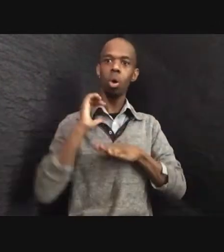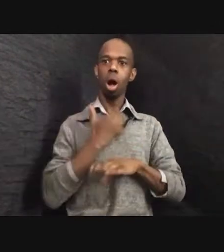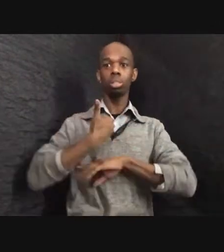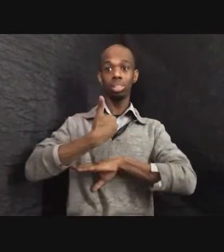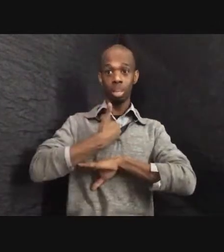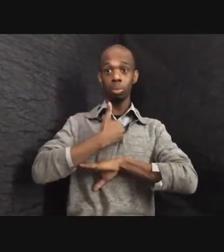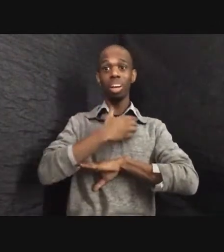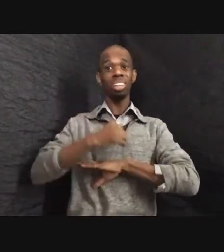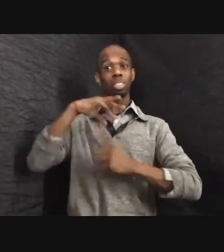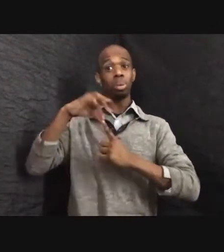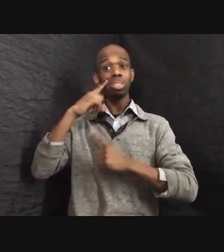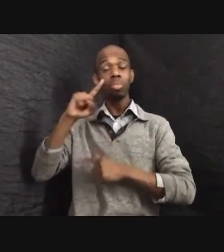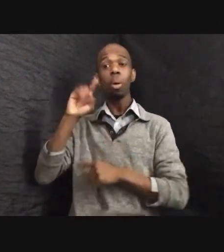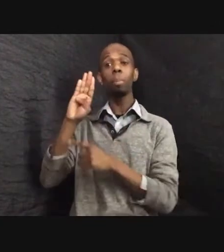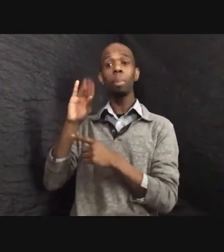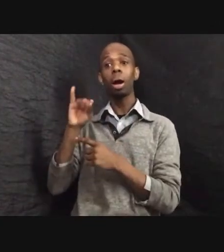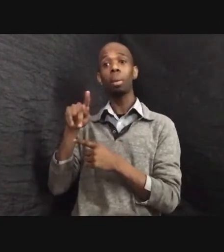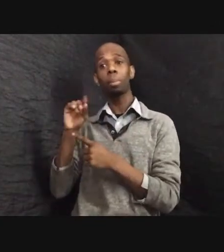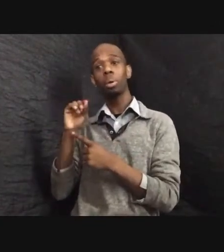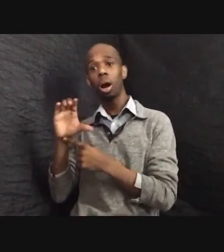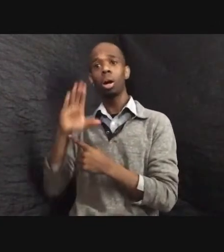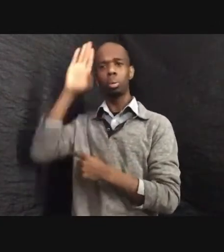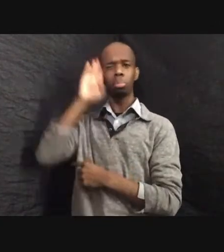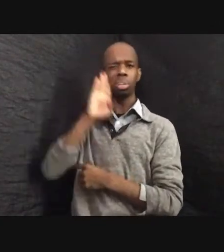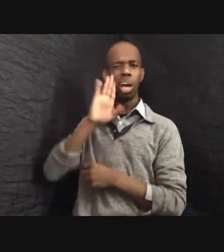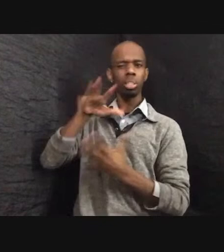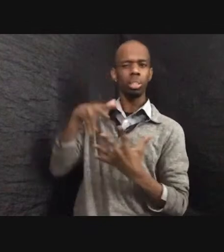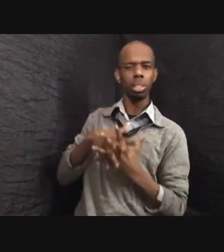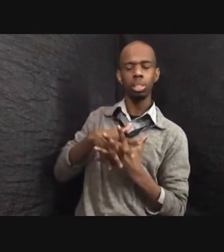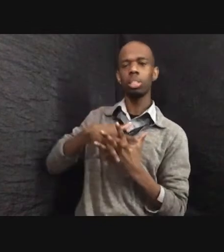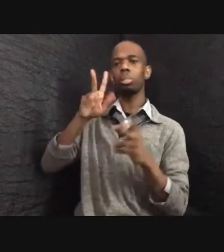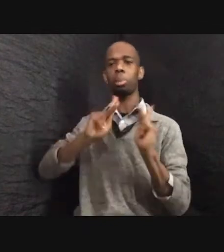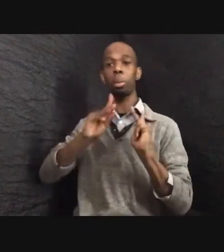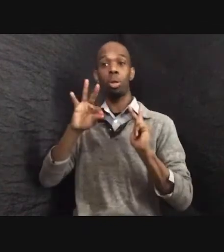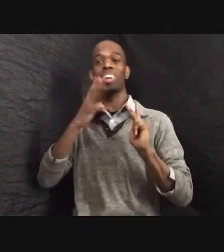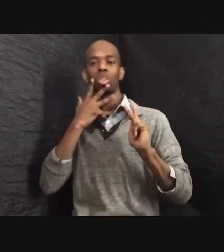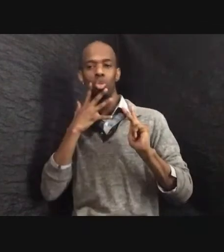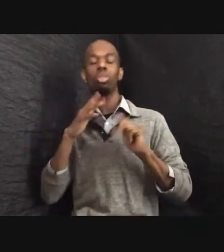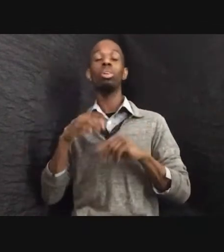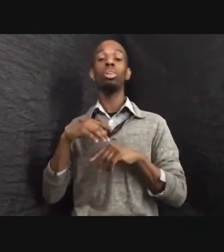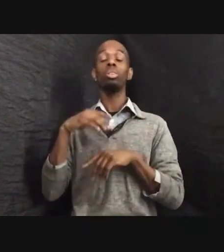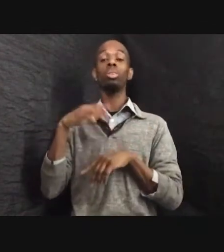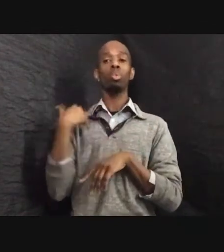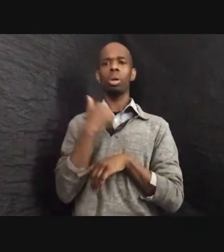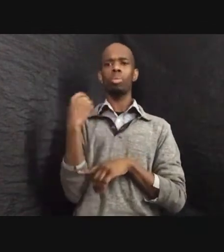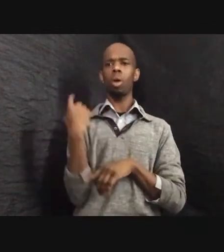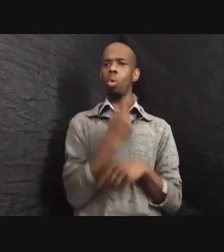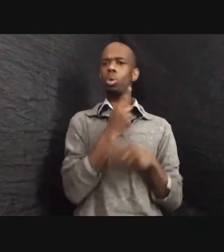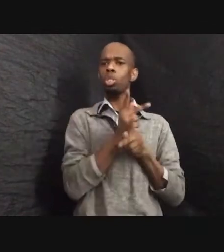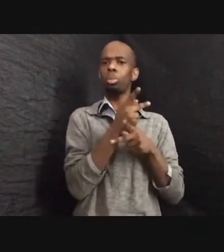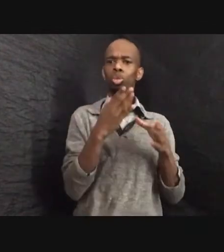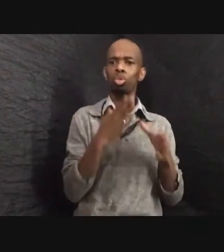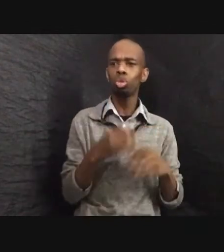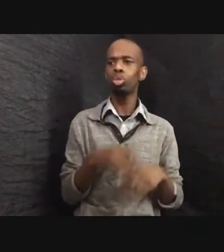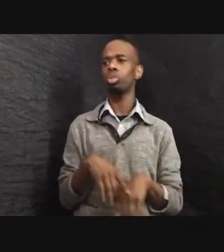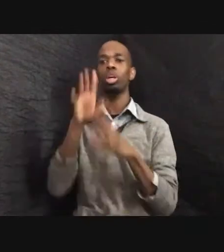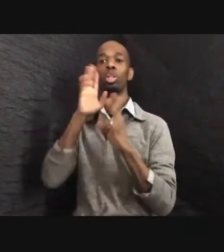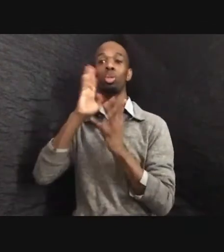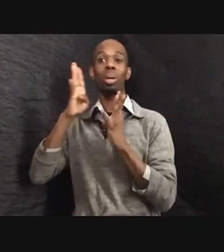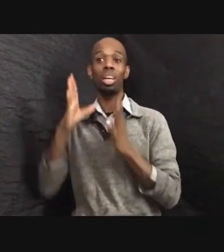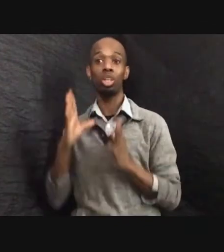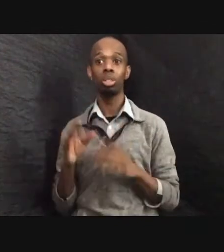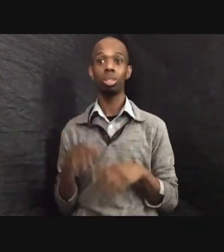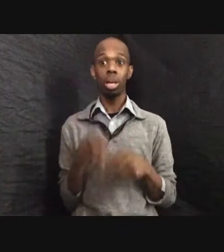BIPOC community, that we have always been the gift, we've always been the product, we've always been the producers and the creatives, and they've always needed